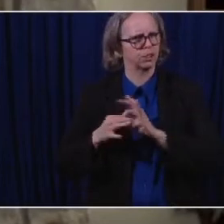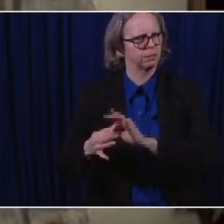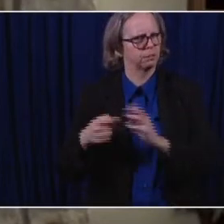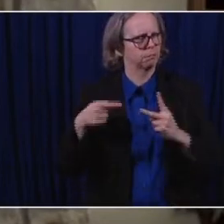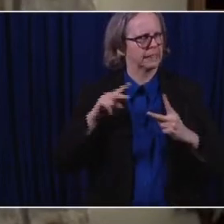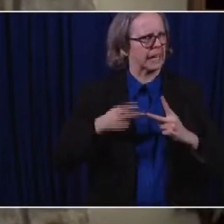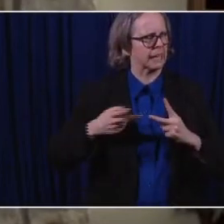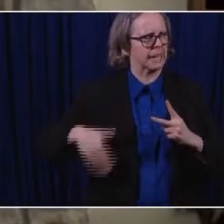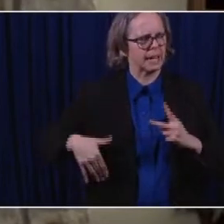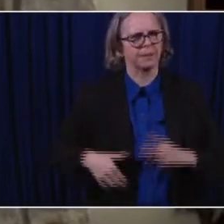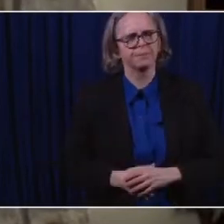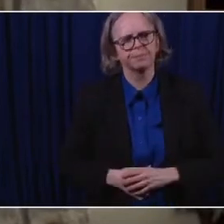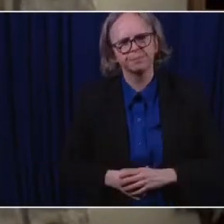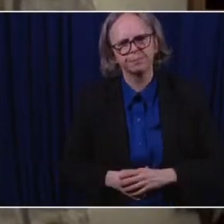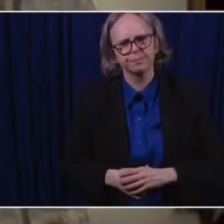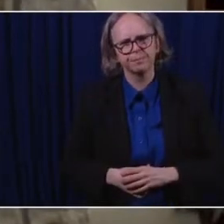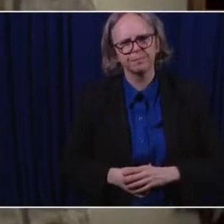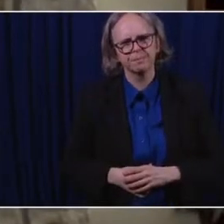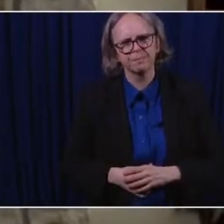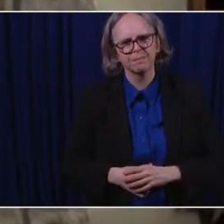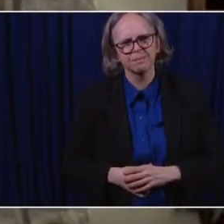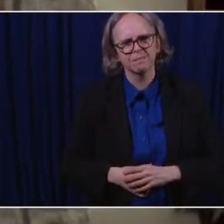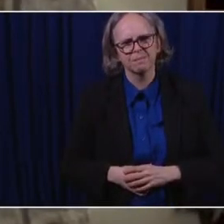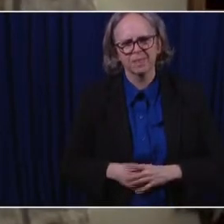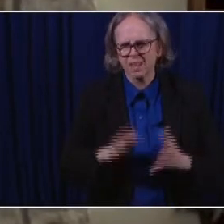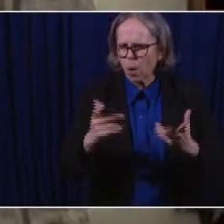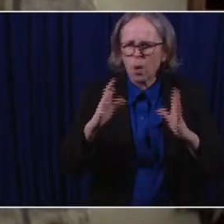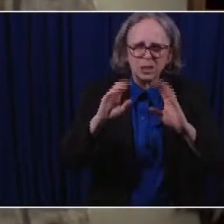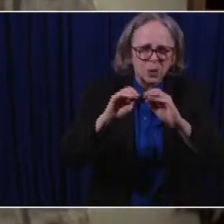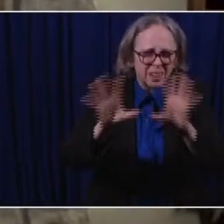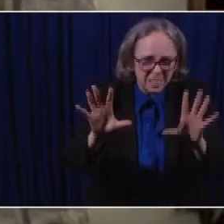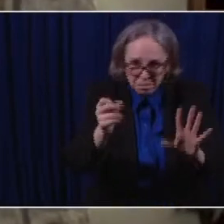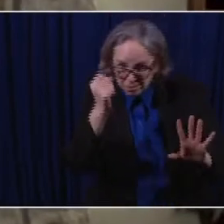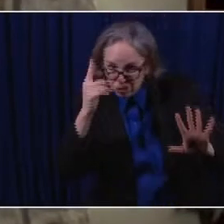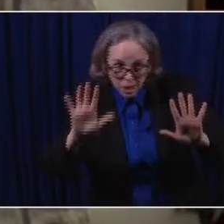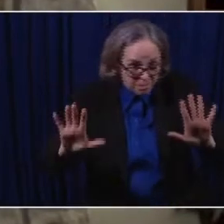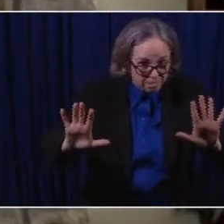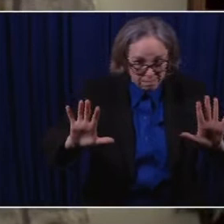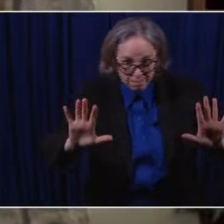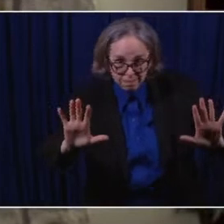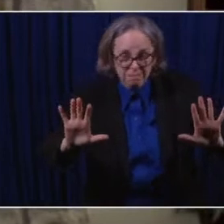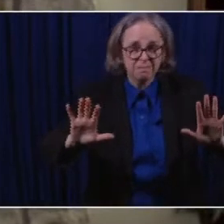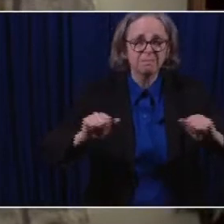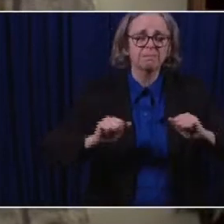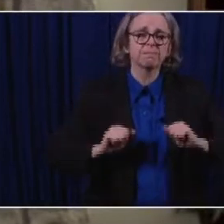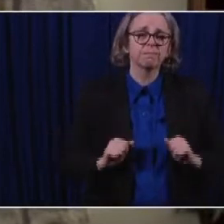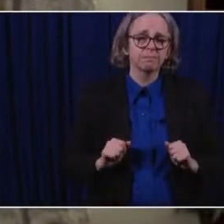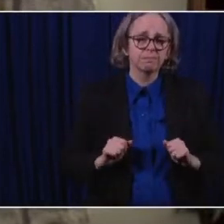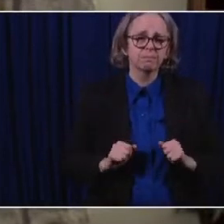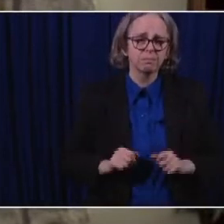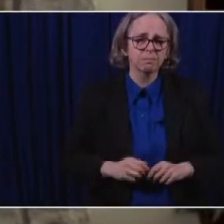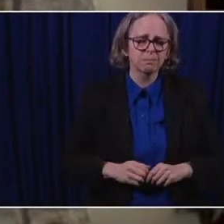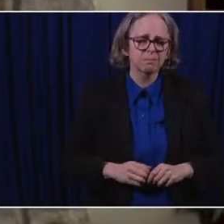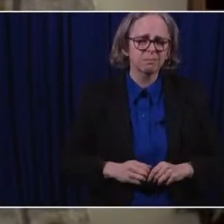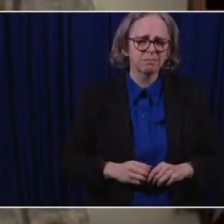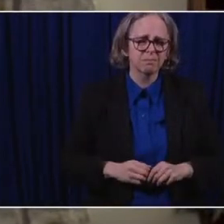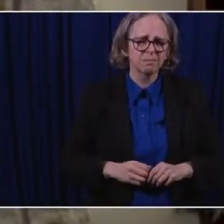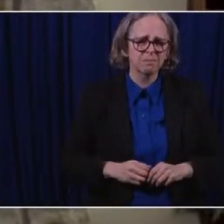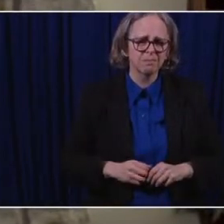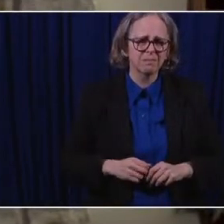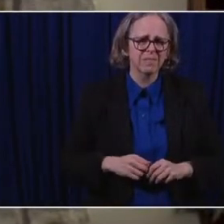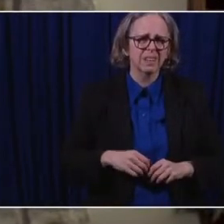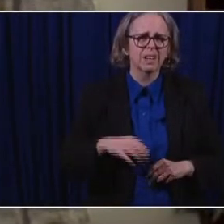pool coming into the state. Two different rivers coming in, so 2 different vaccines.